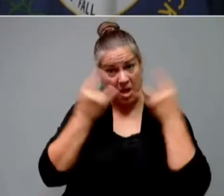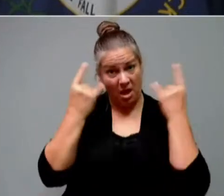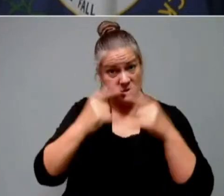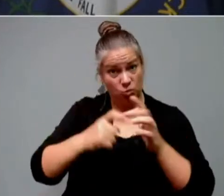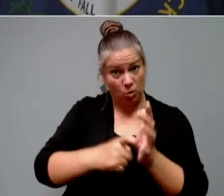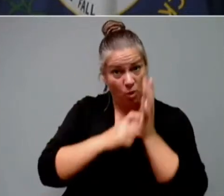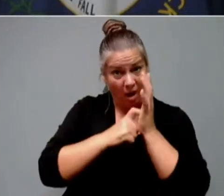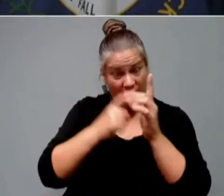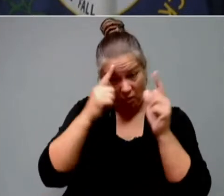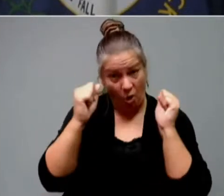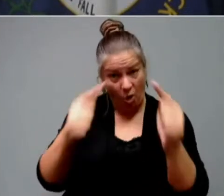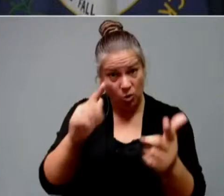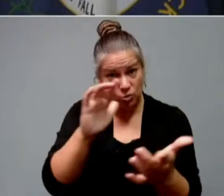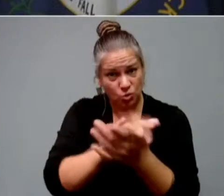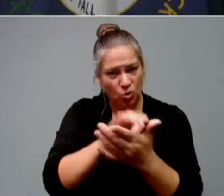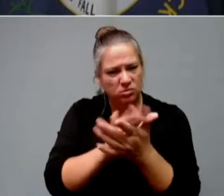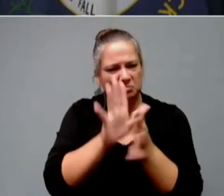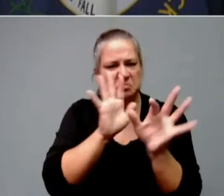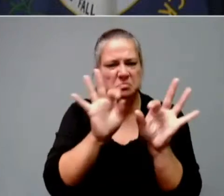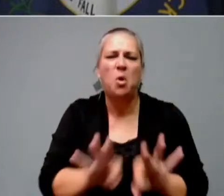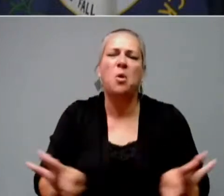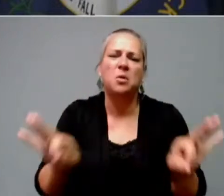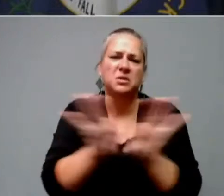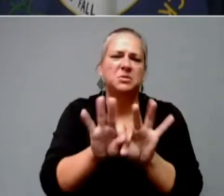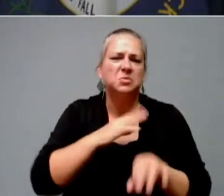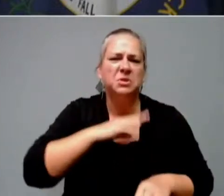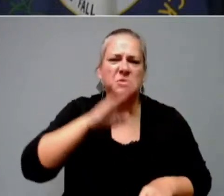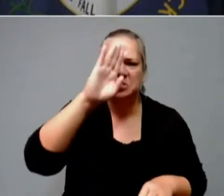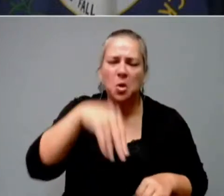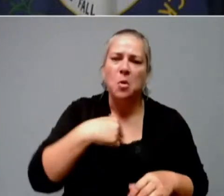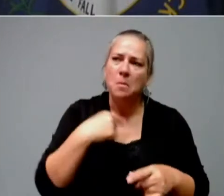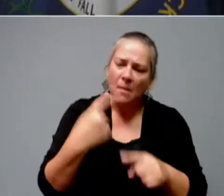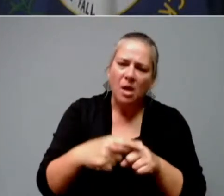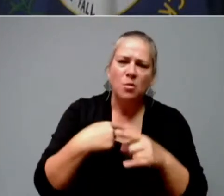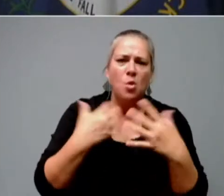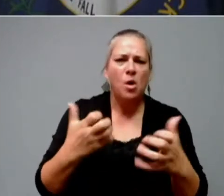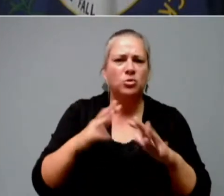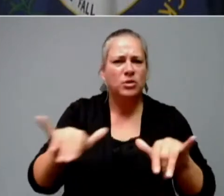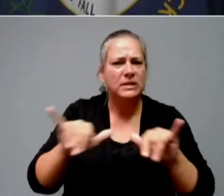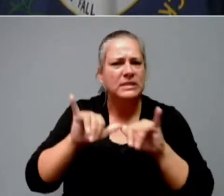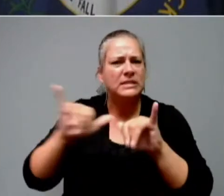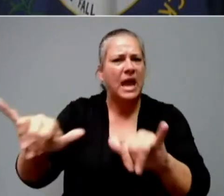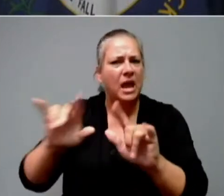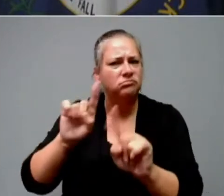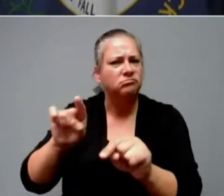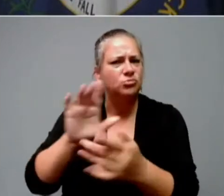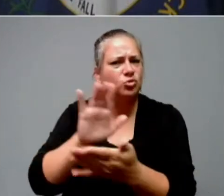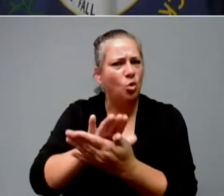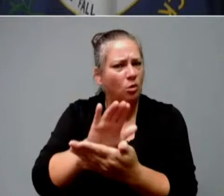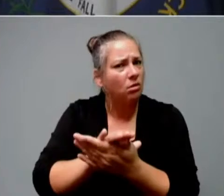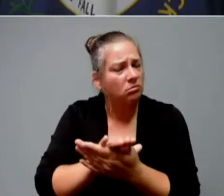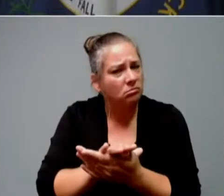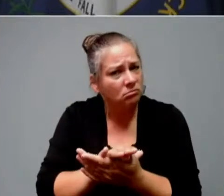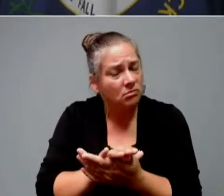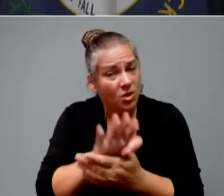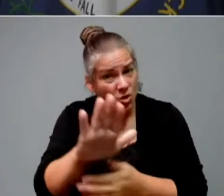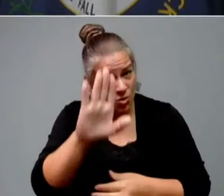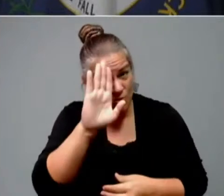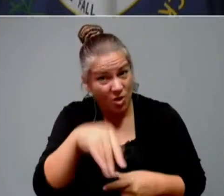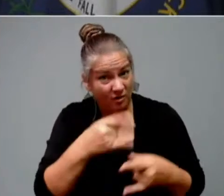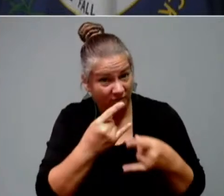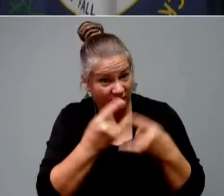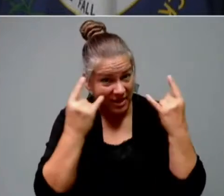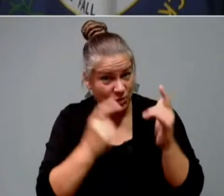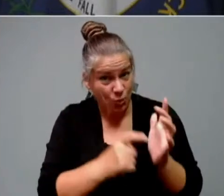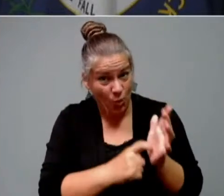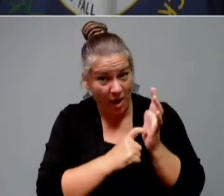alike and to ensure our kids stay in school. Of course, requiring face masks means we must also ensure